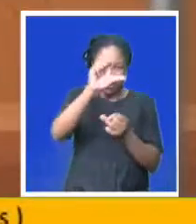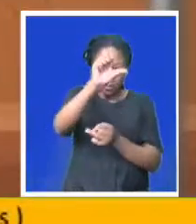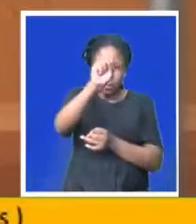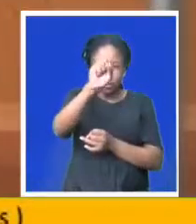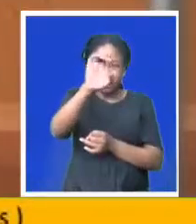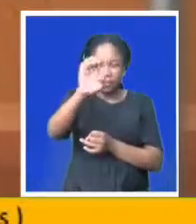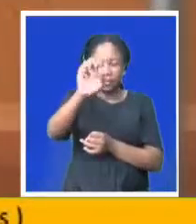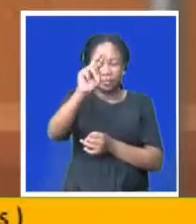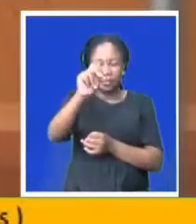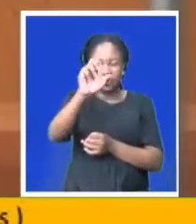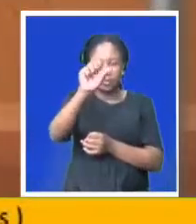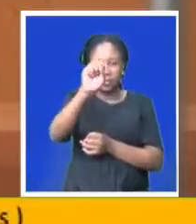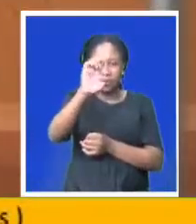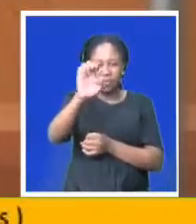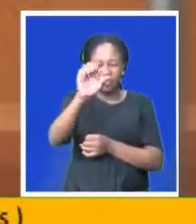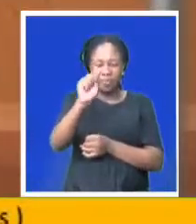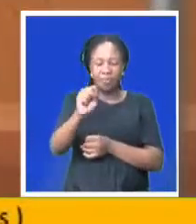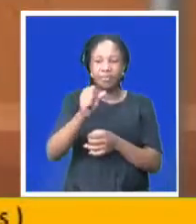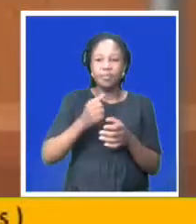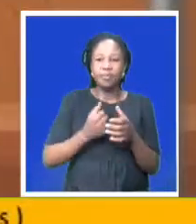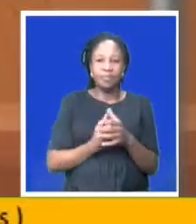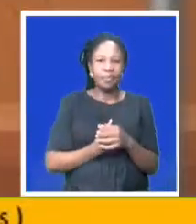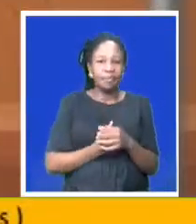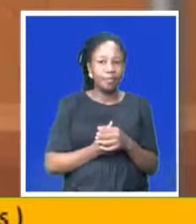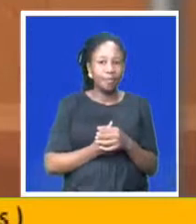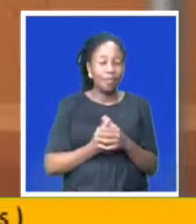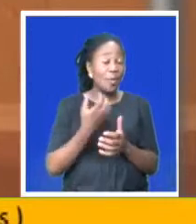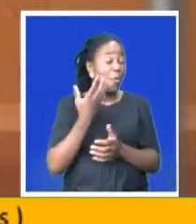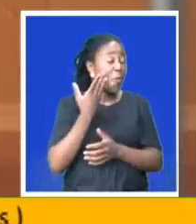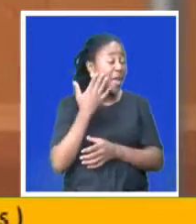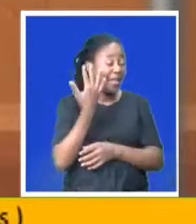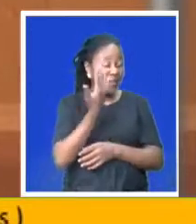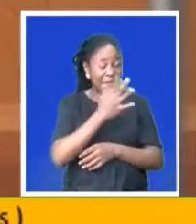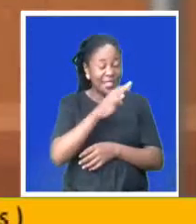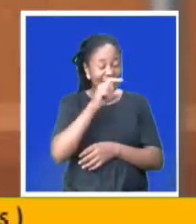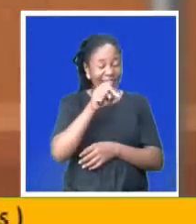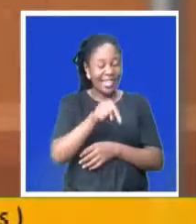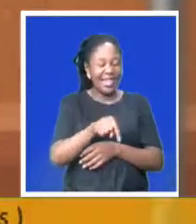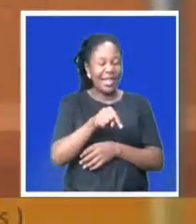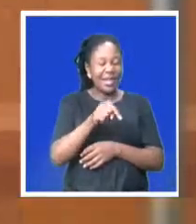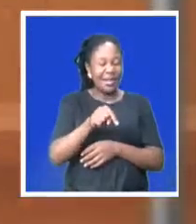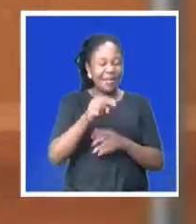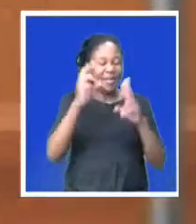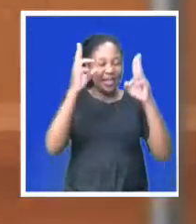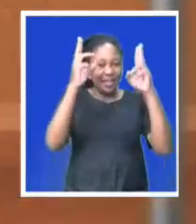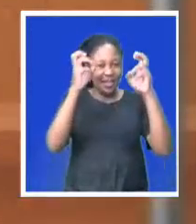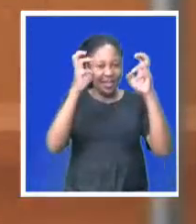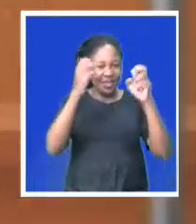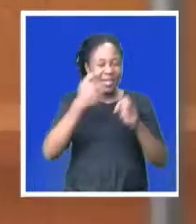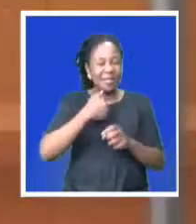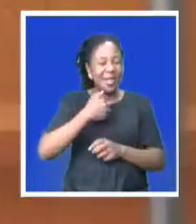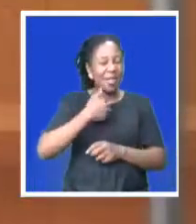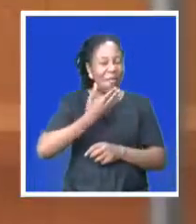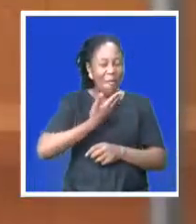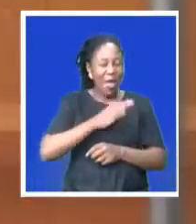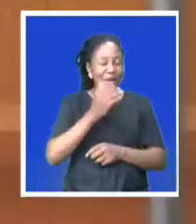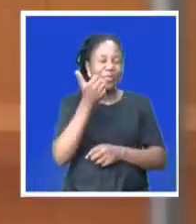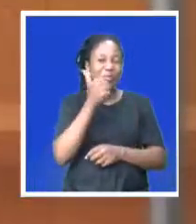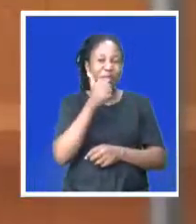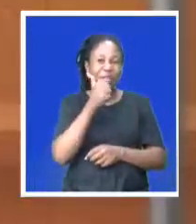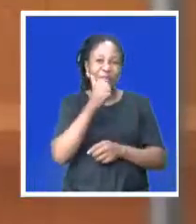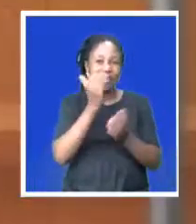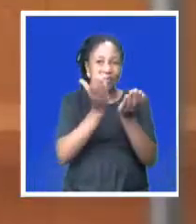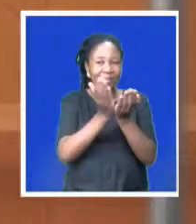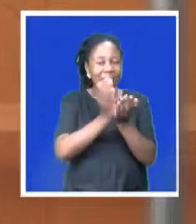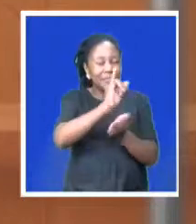have learned by the end of this lesson? After today's lesson, I'm expecting my beautiful grade 1s and 2s to be